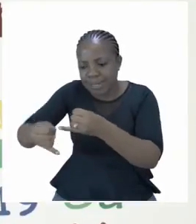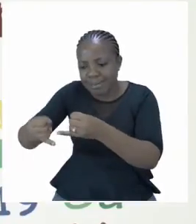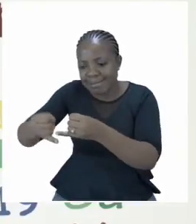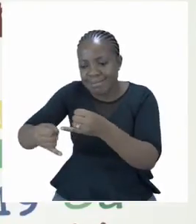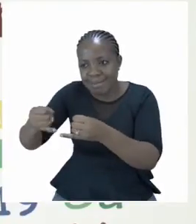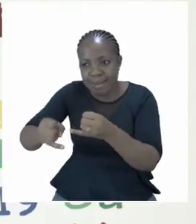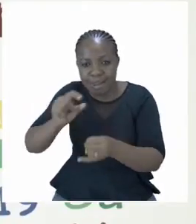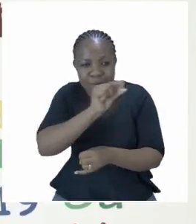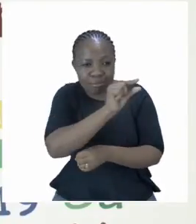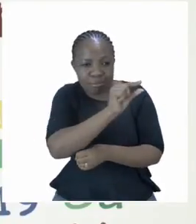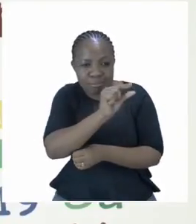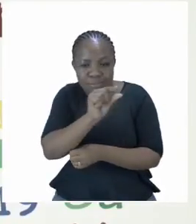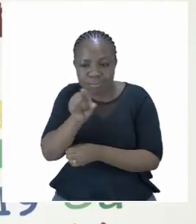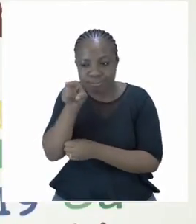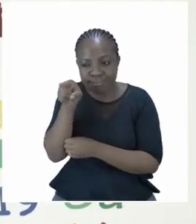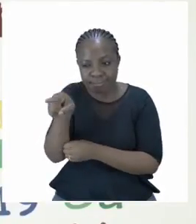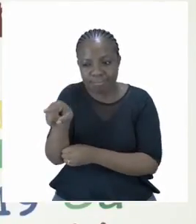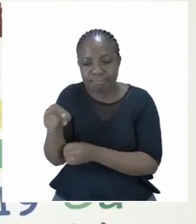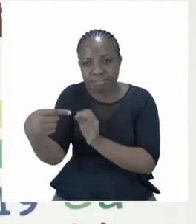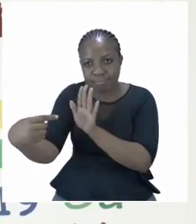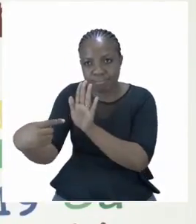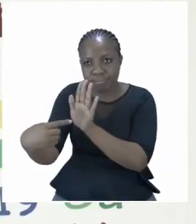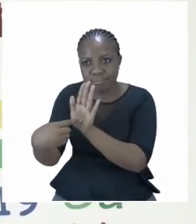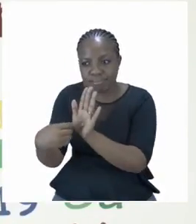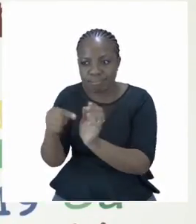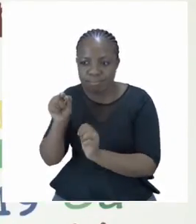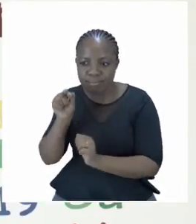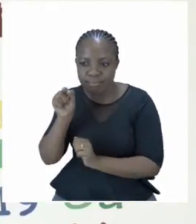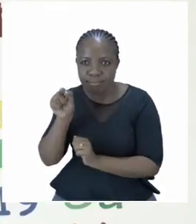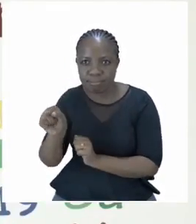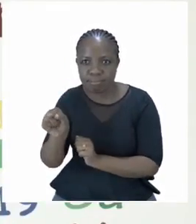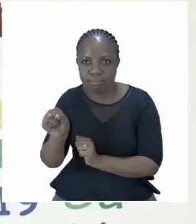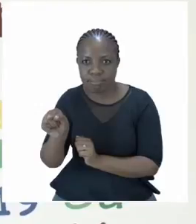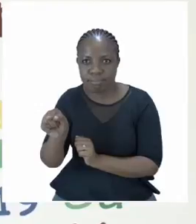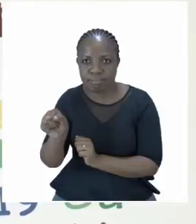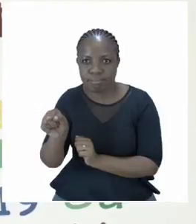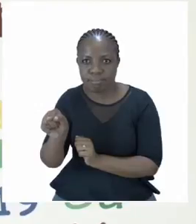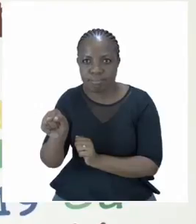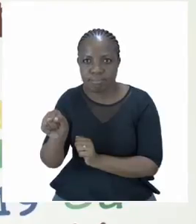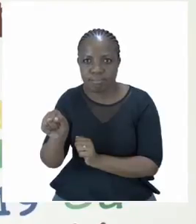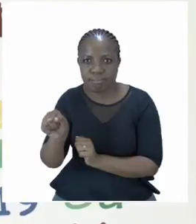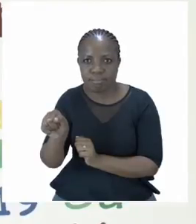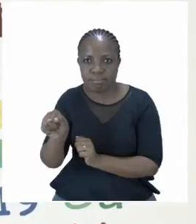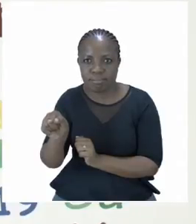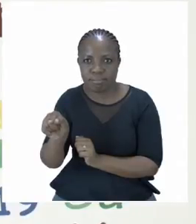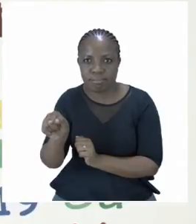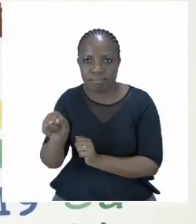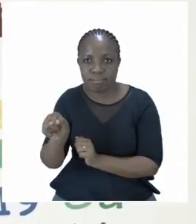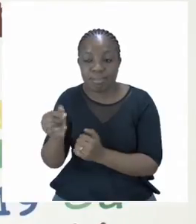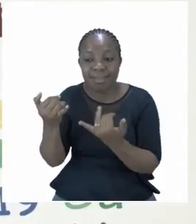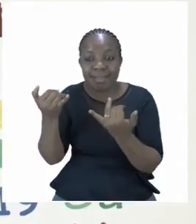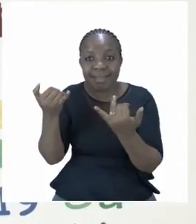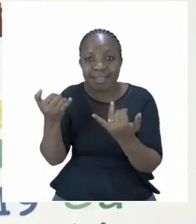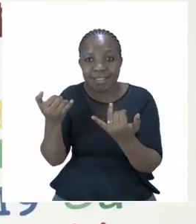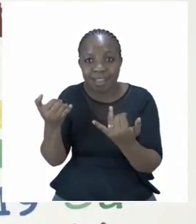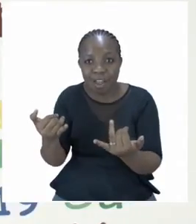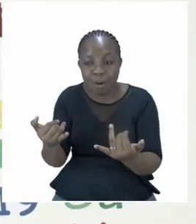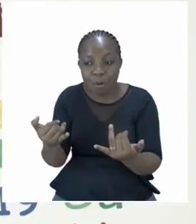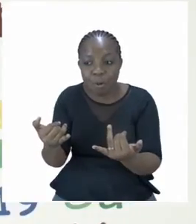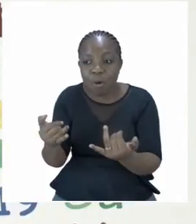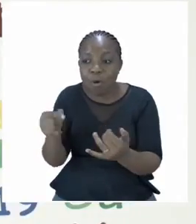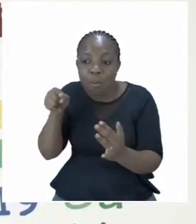sentence. So we are going to take our full stop and put it here. But before we do that, we need to